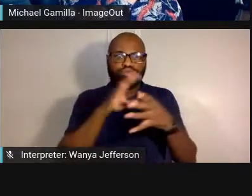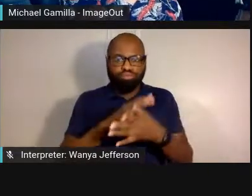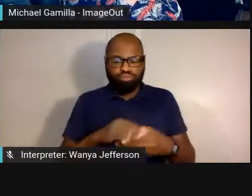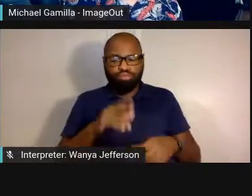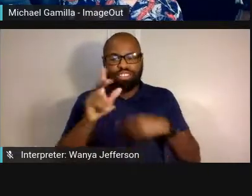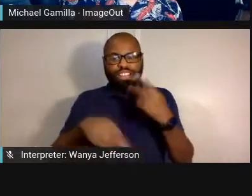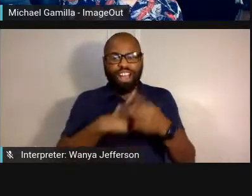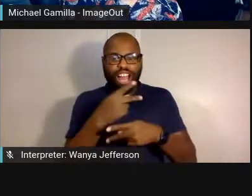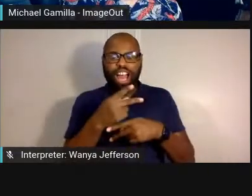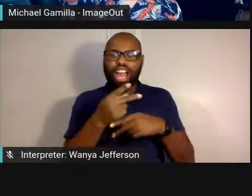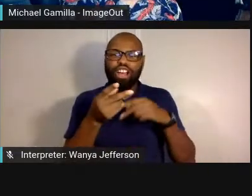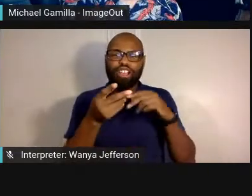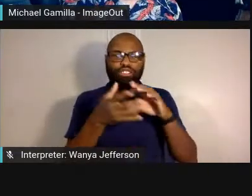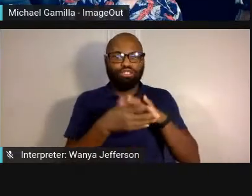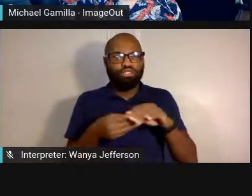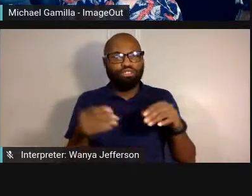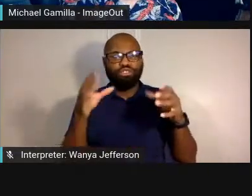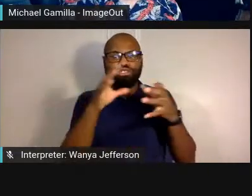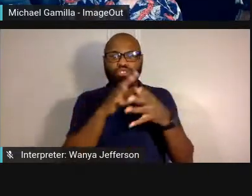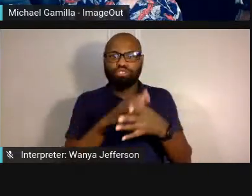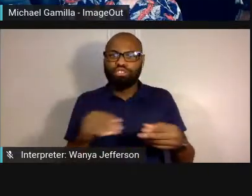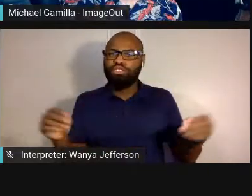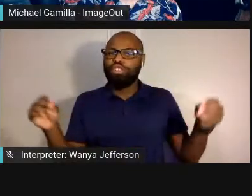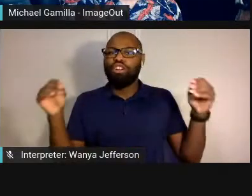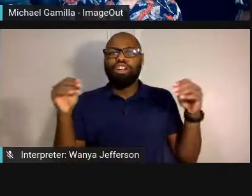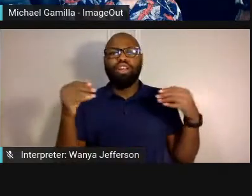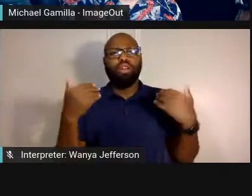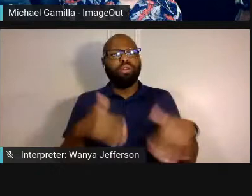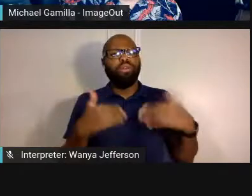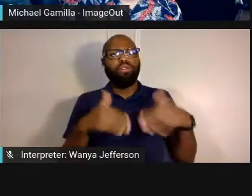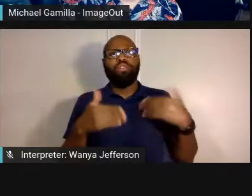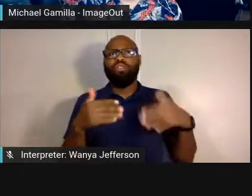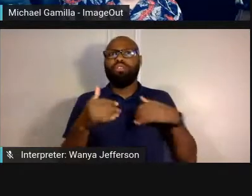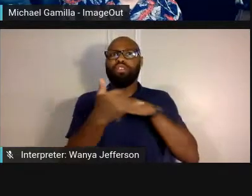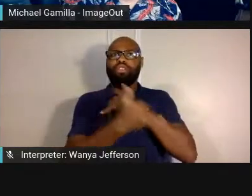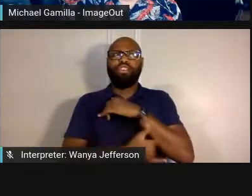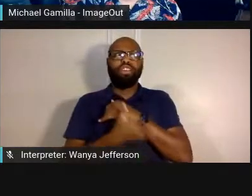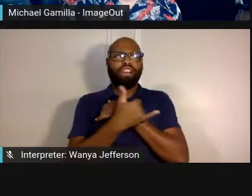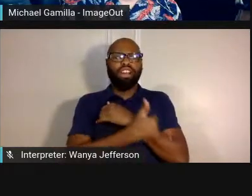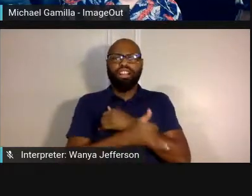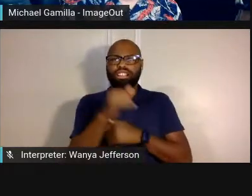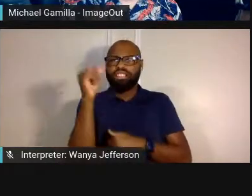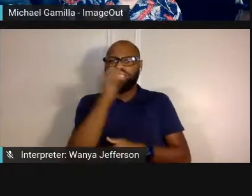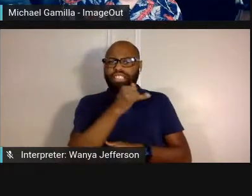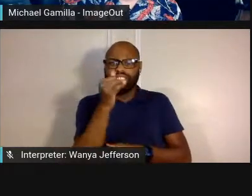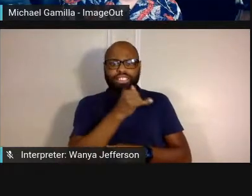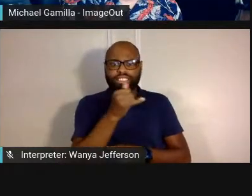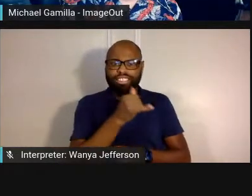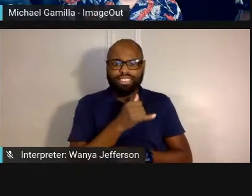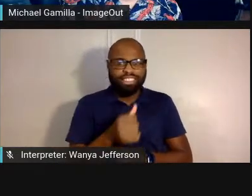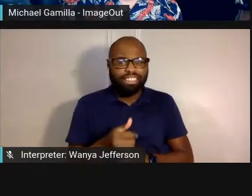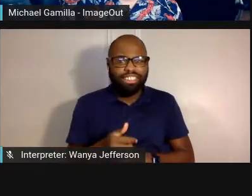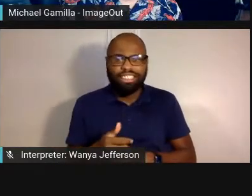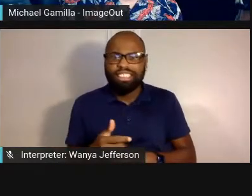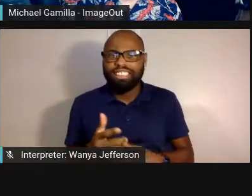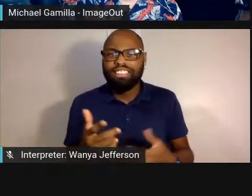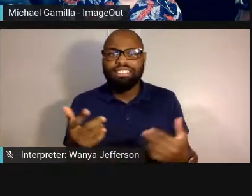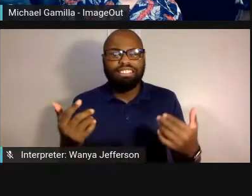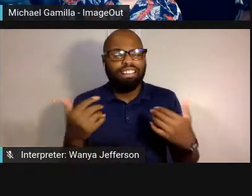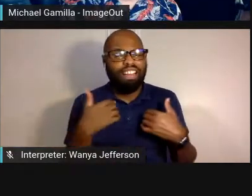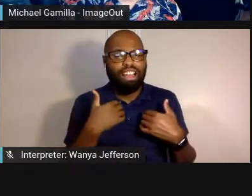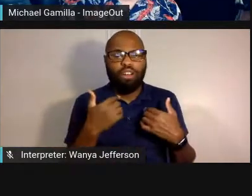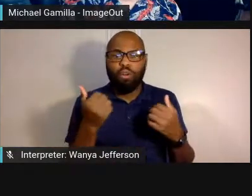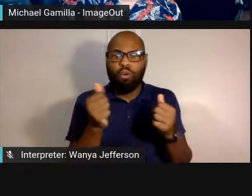country, if not with just the movie, with soap operas, with the literature, with the politicians, with everything, we